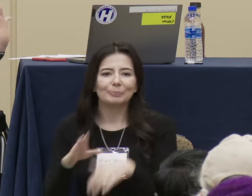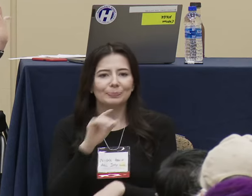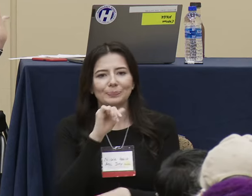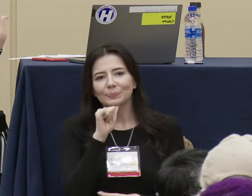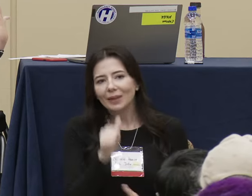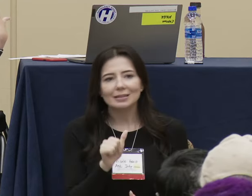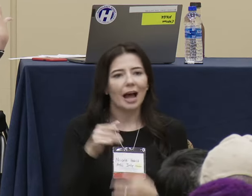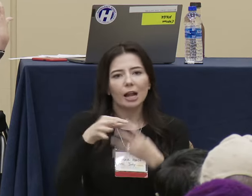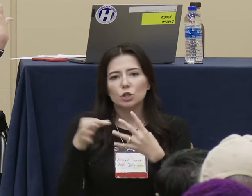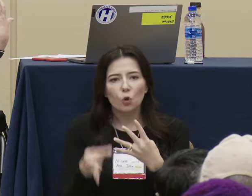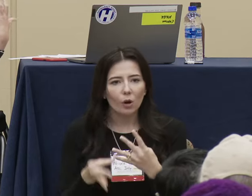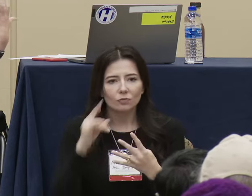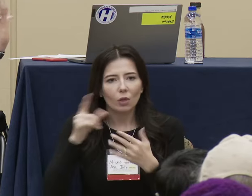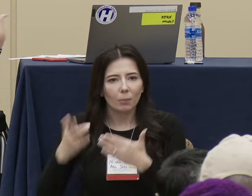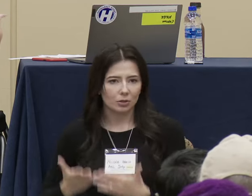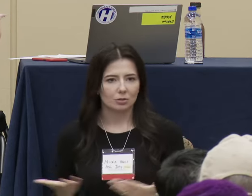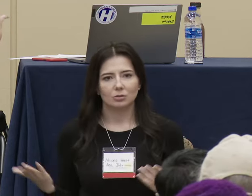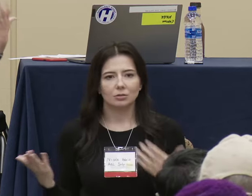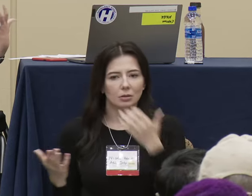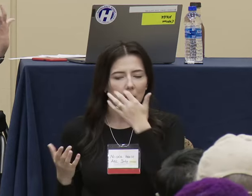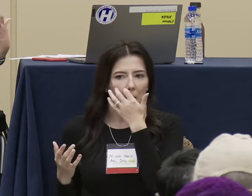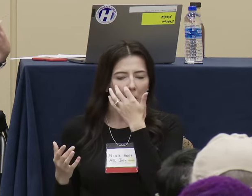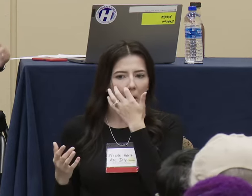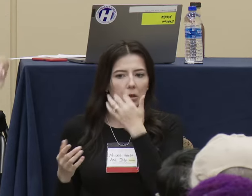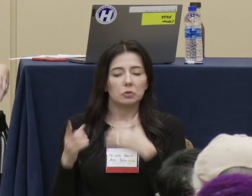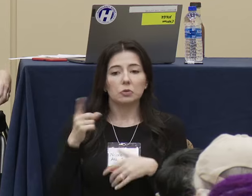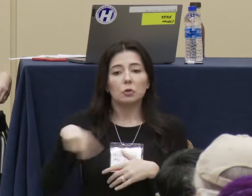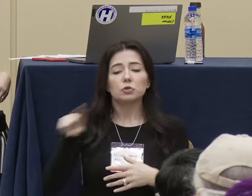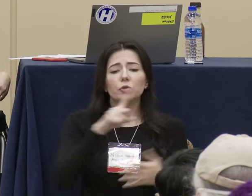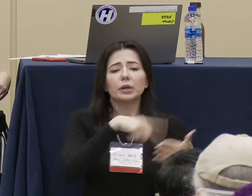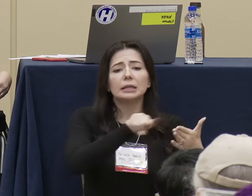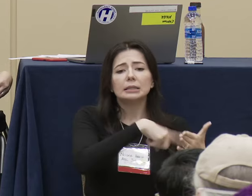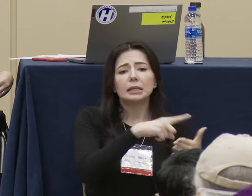about, particularly for those who critique abolition,